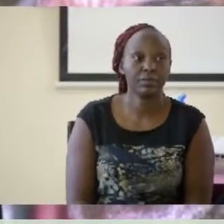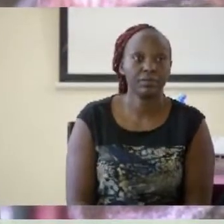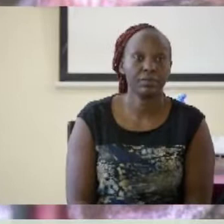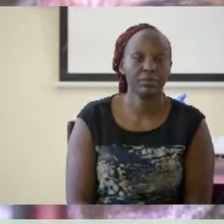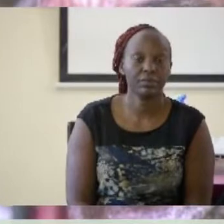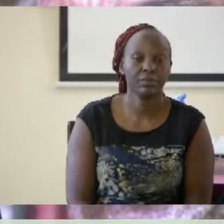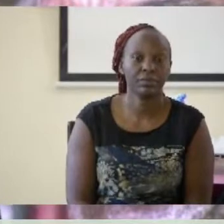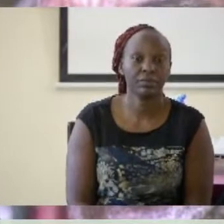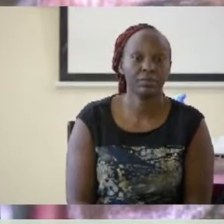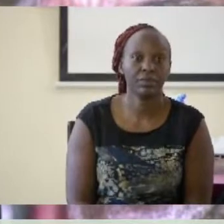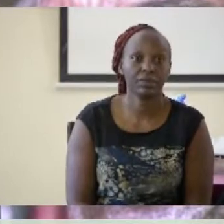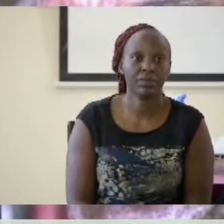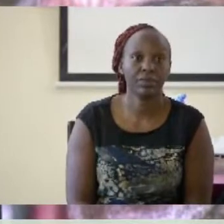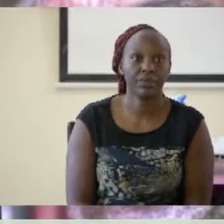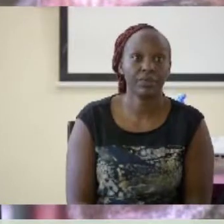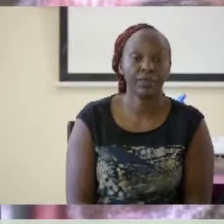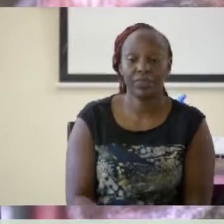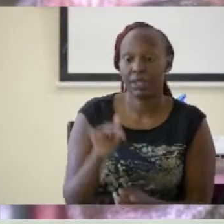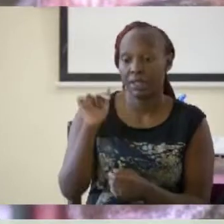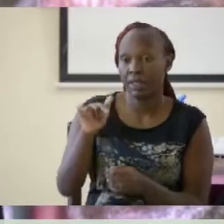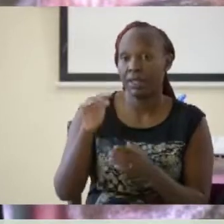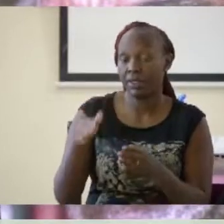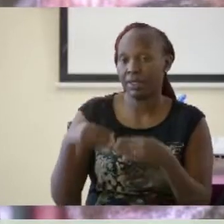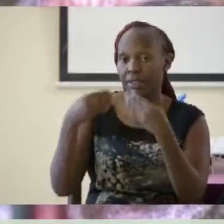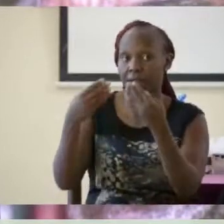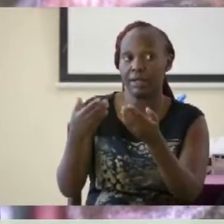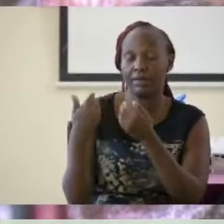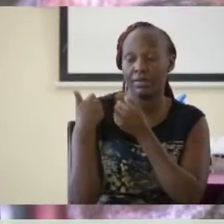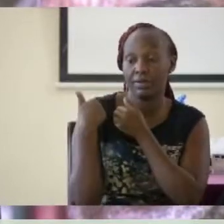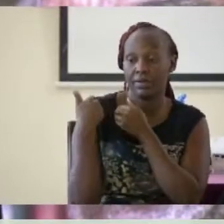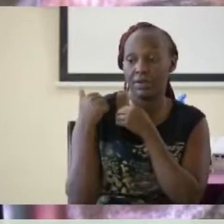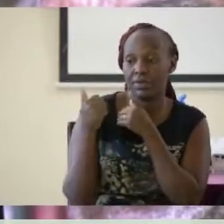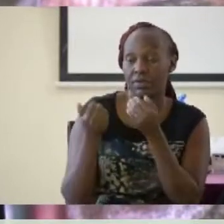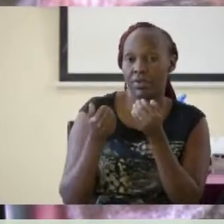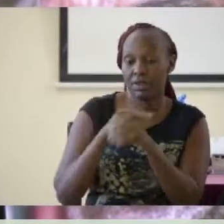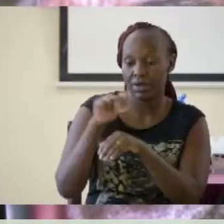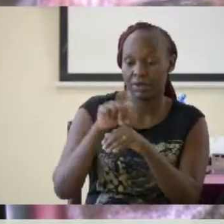It imposes a duty on the National Legal Aid Service